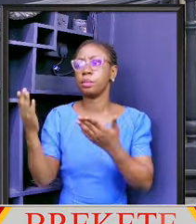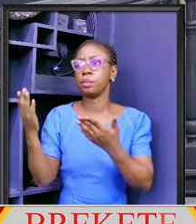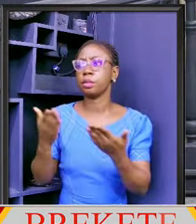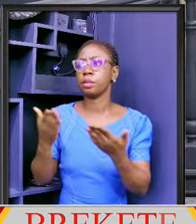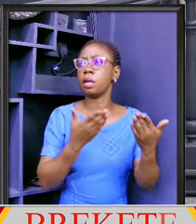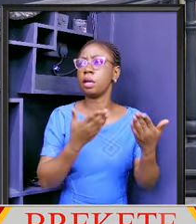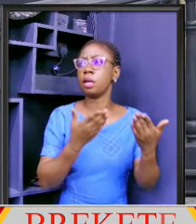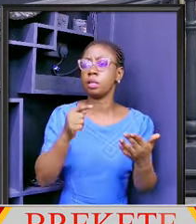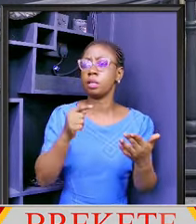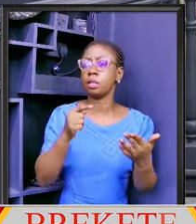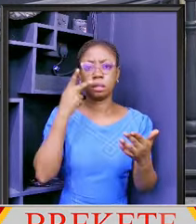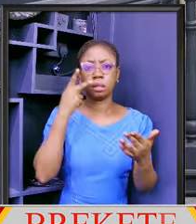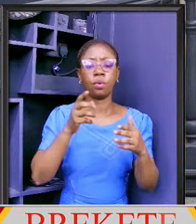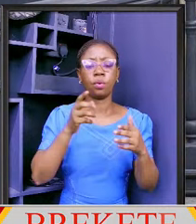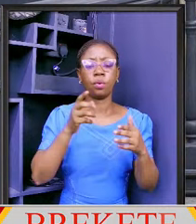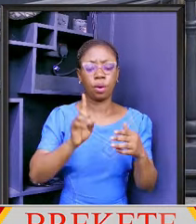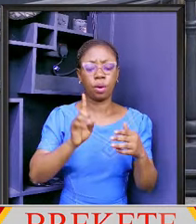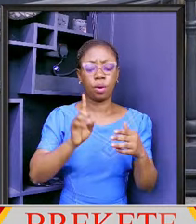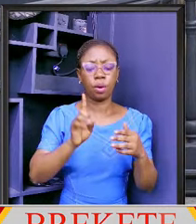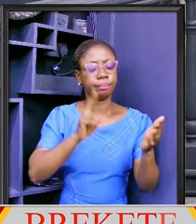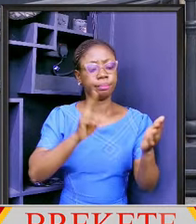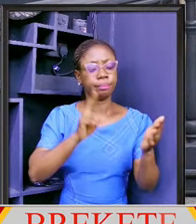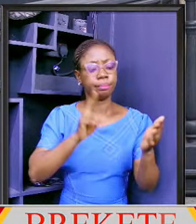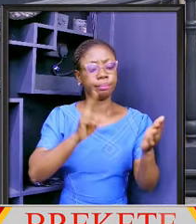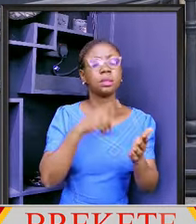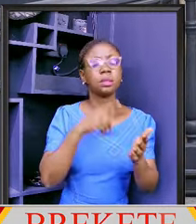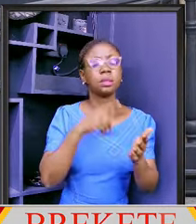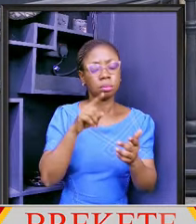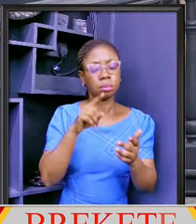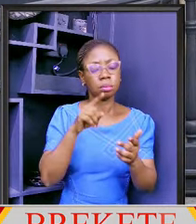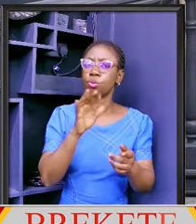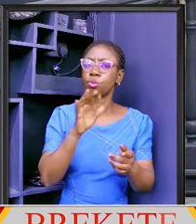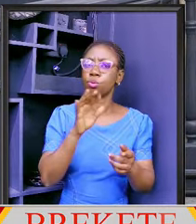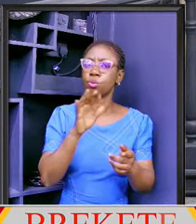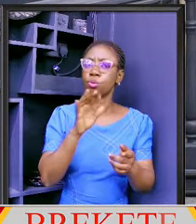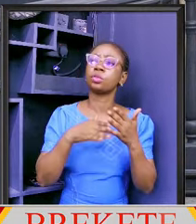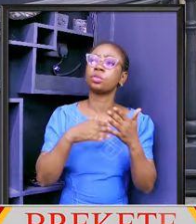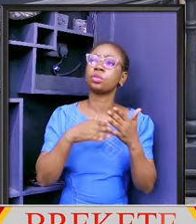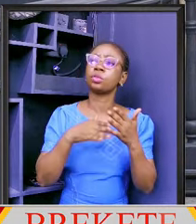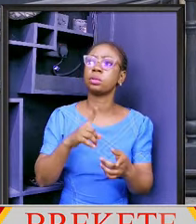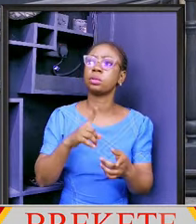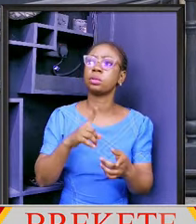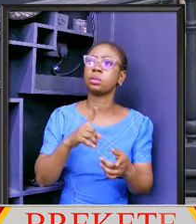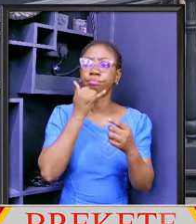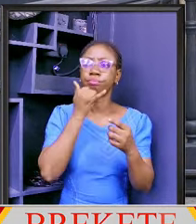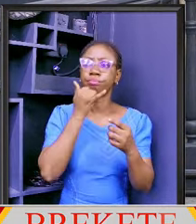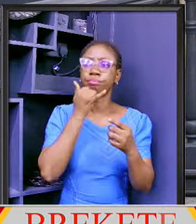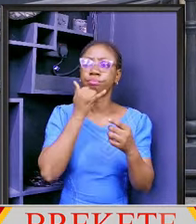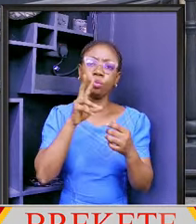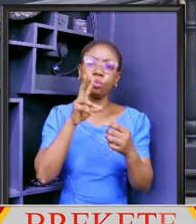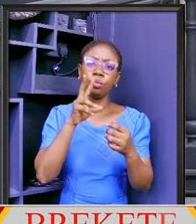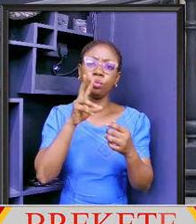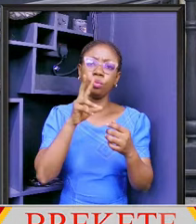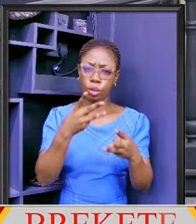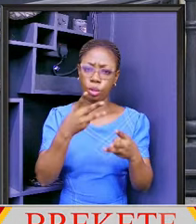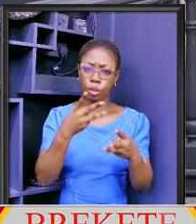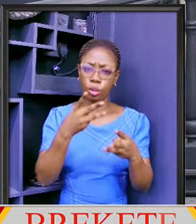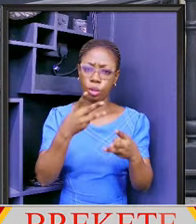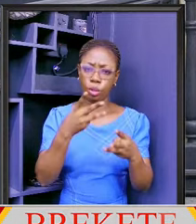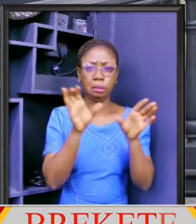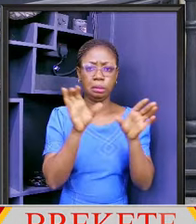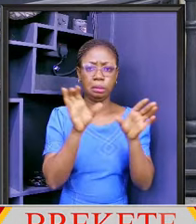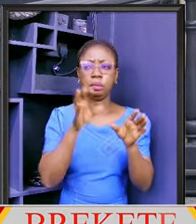have written that signature. Actually, something went wrong. There is no way the two certificates, two original certificates will be